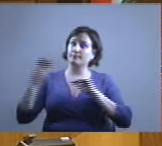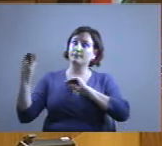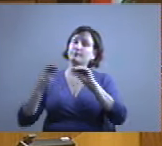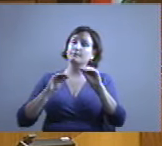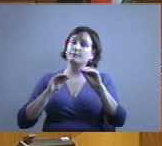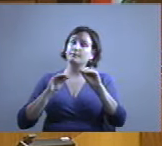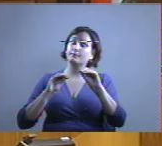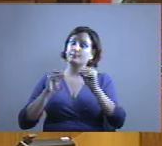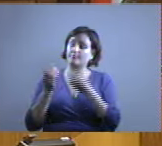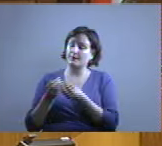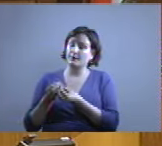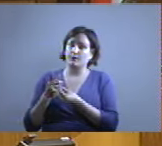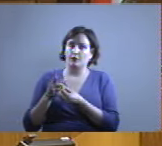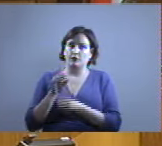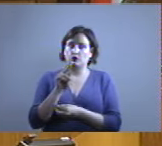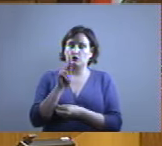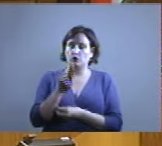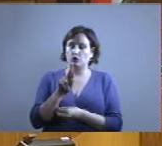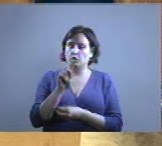invite the Honourable Minister of Finance.